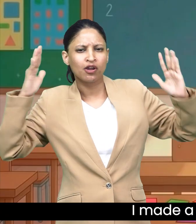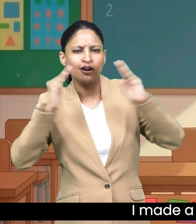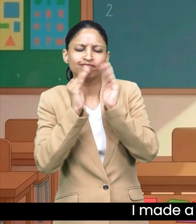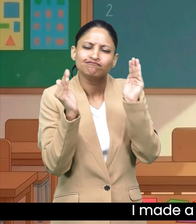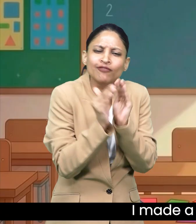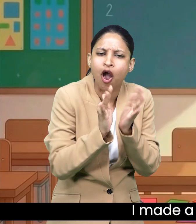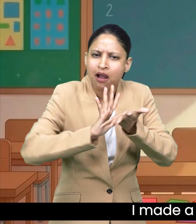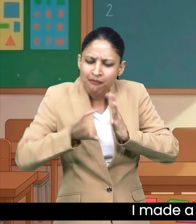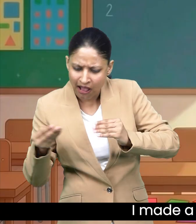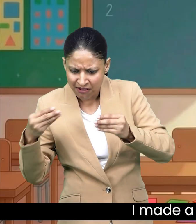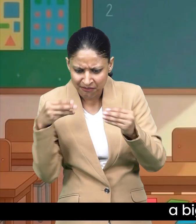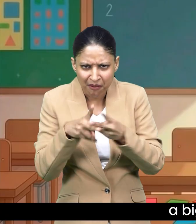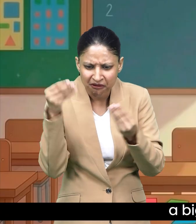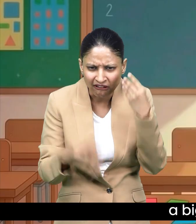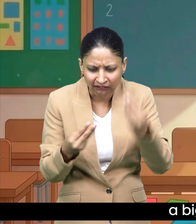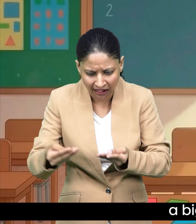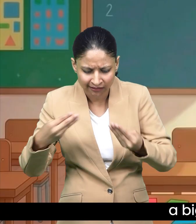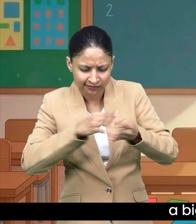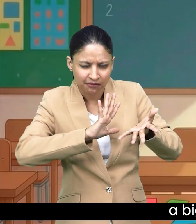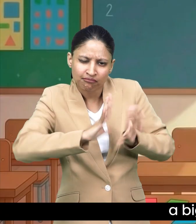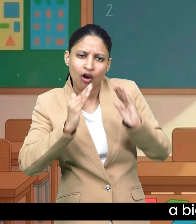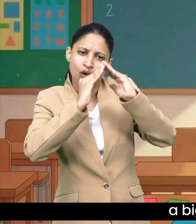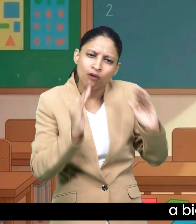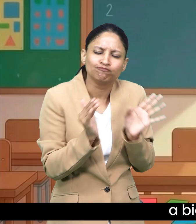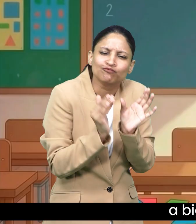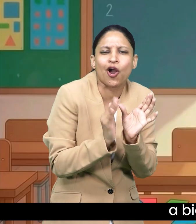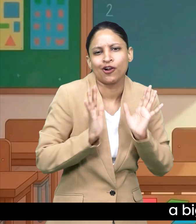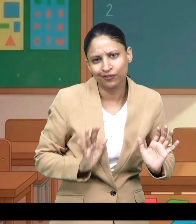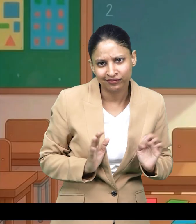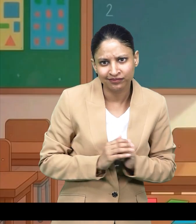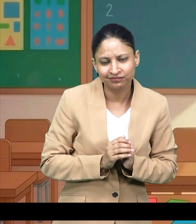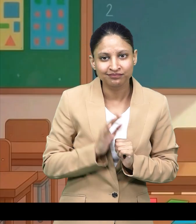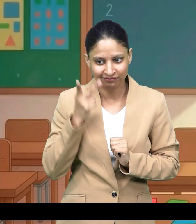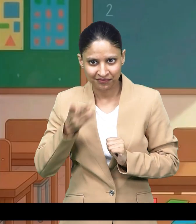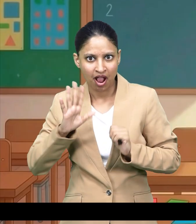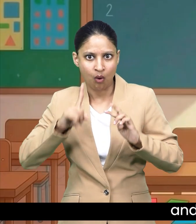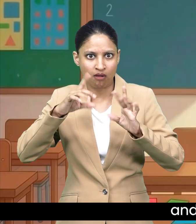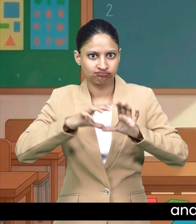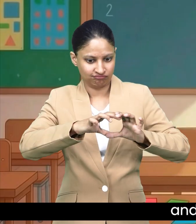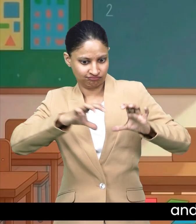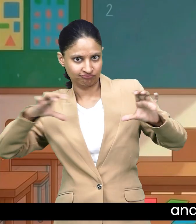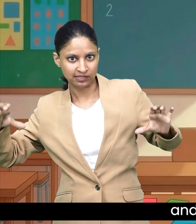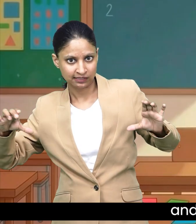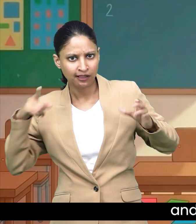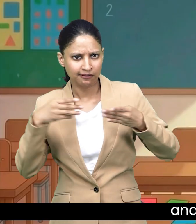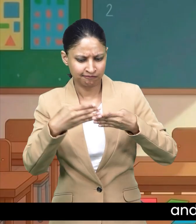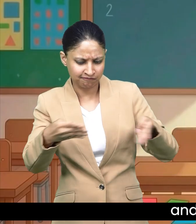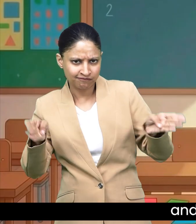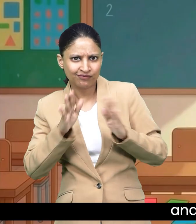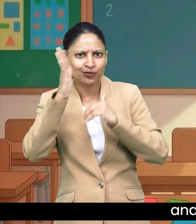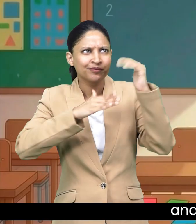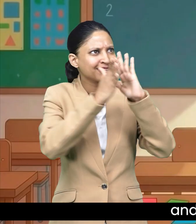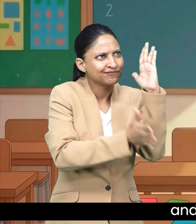small pieces. A big one for the walls, a smaller one for the roof, and tiny ones for